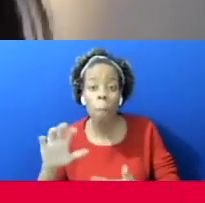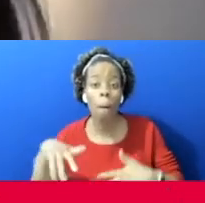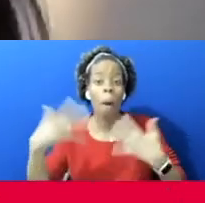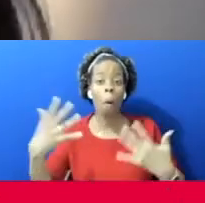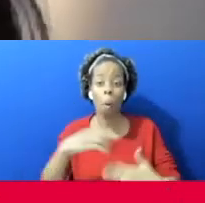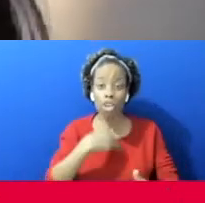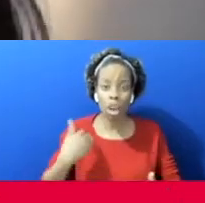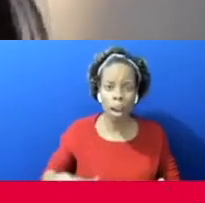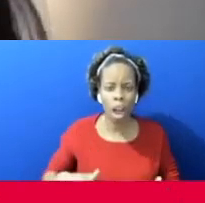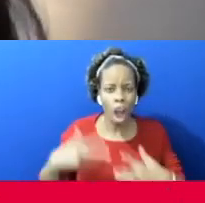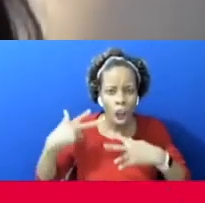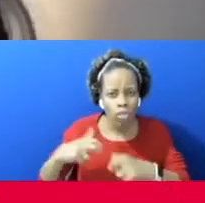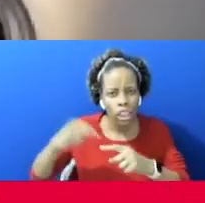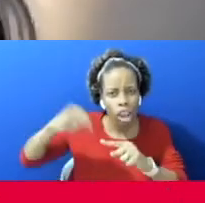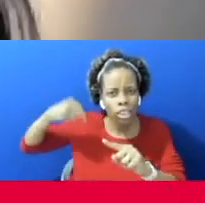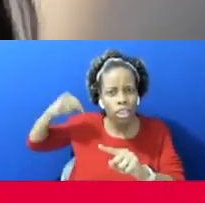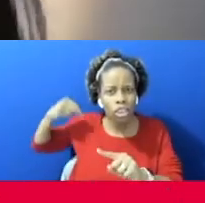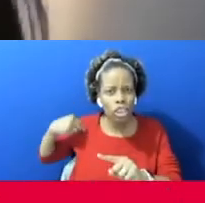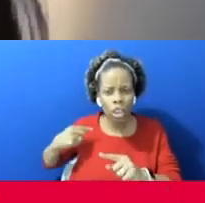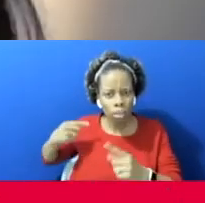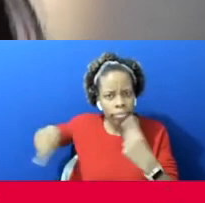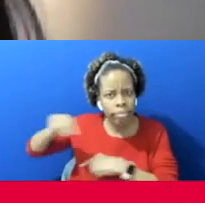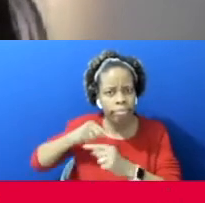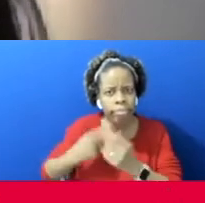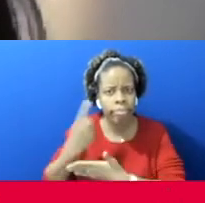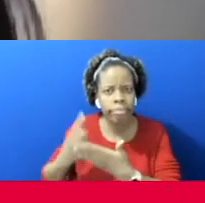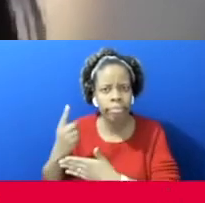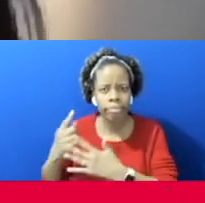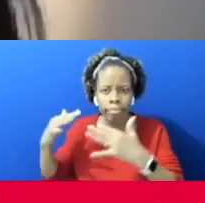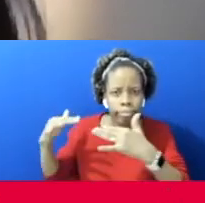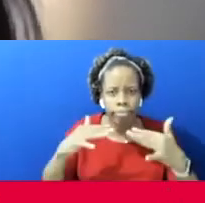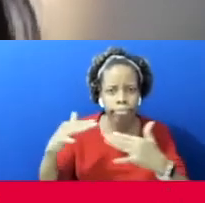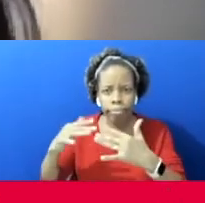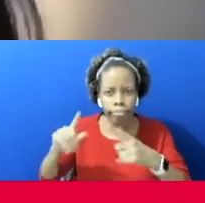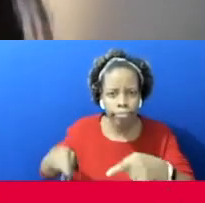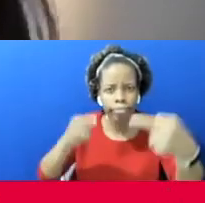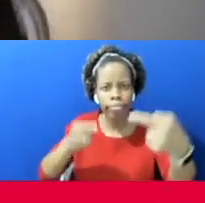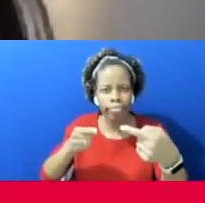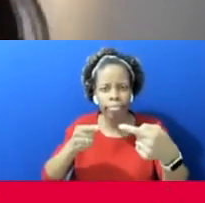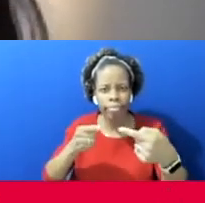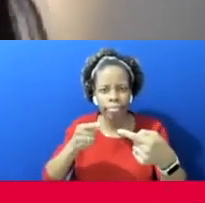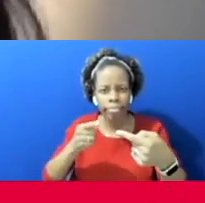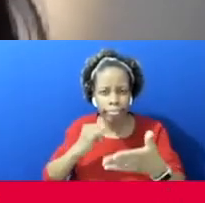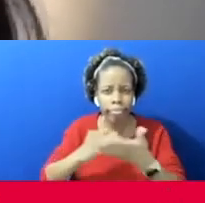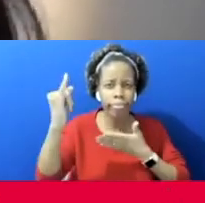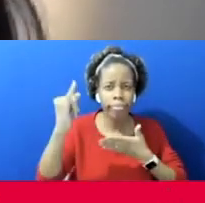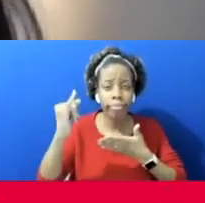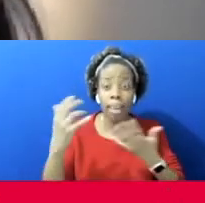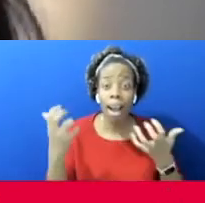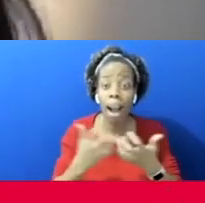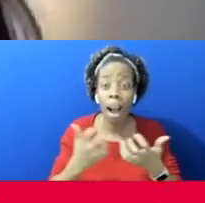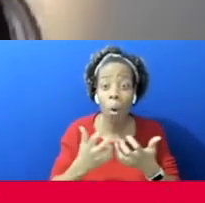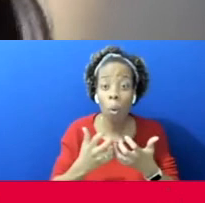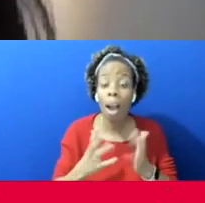people's revolutions, research what they did, who they studied, who they fought for, what they did in order to fight the colonizers. For example, the